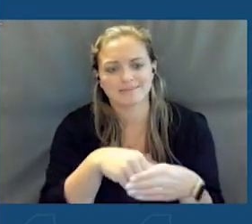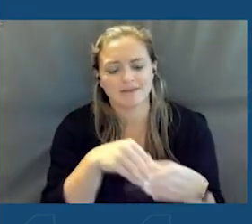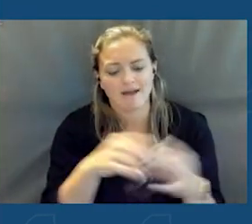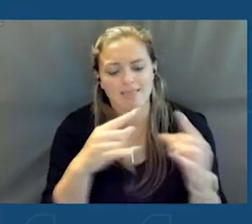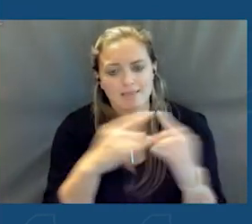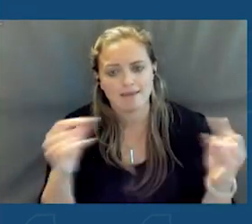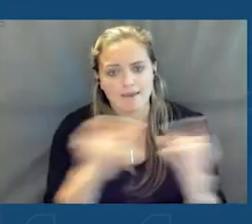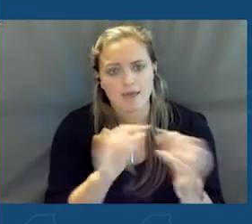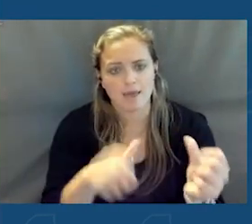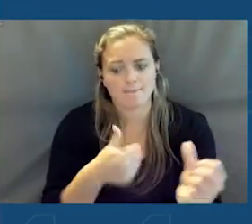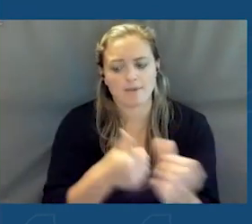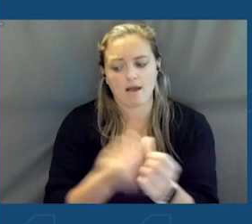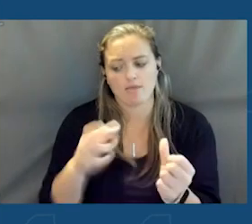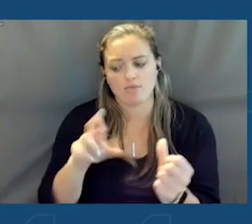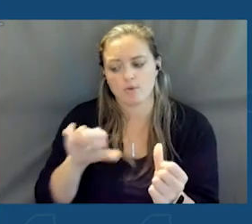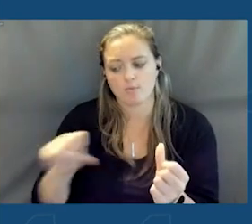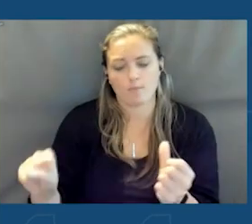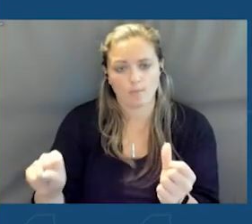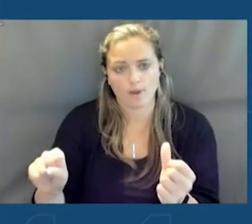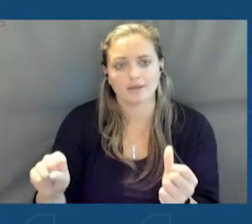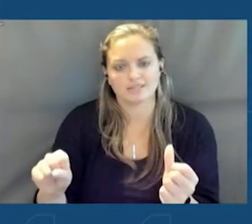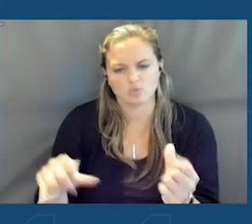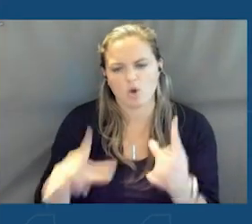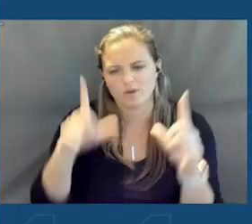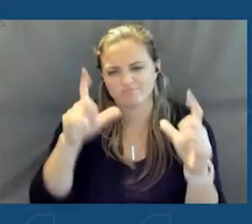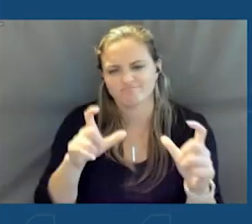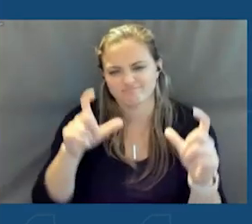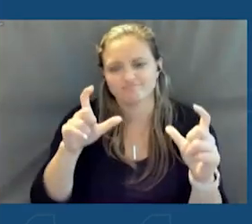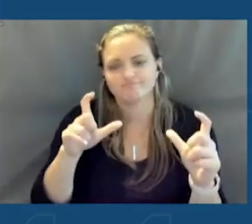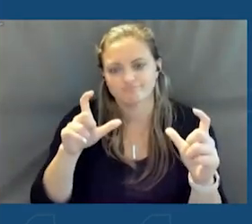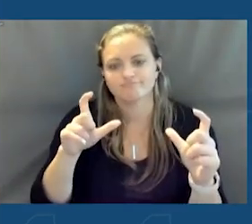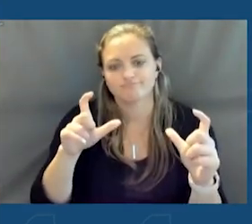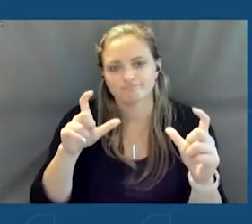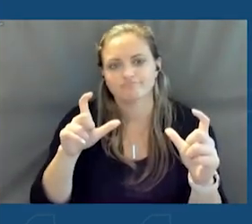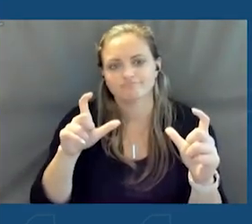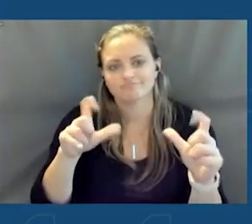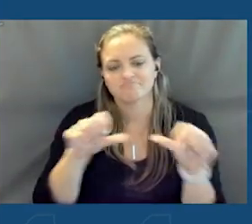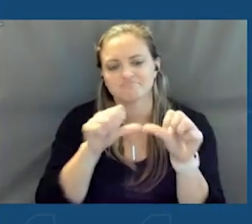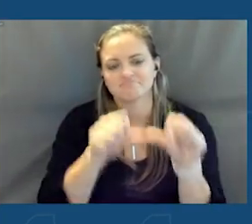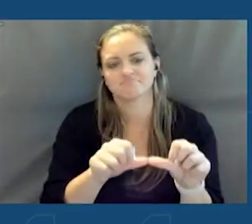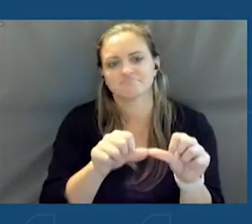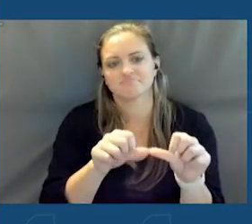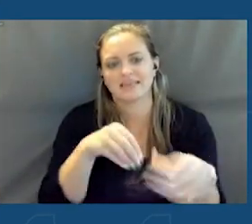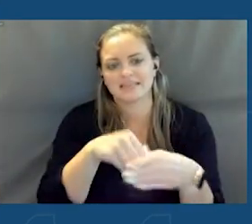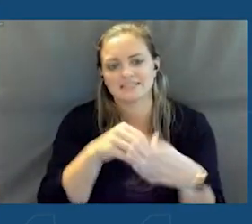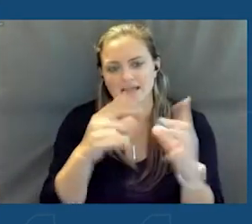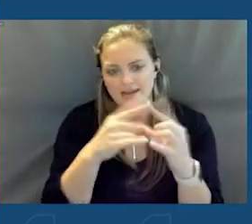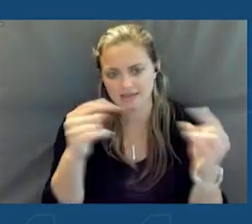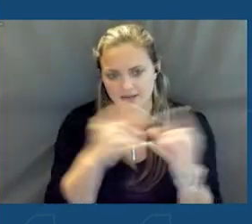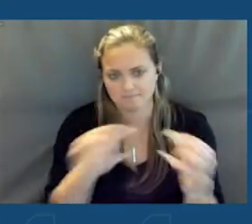press riser while we're taking the groundbreaking photo. Please remain inside of the tent, please. Thank you.